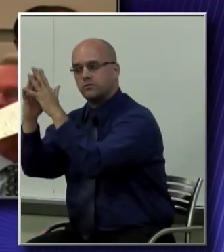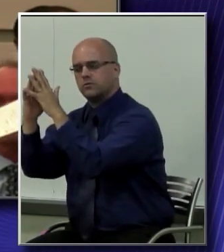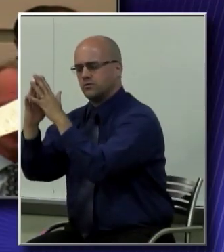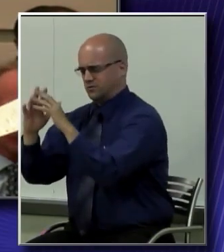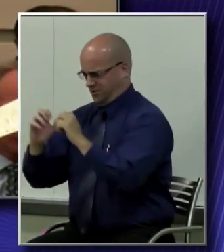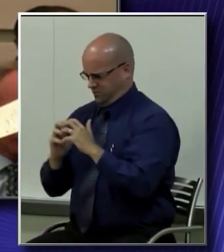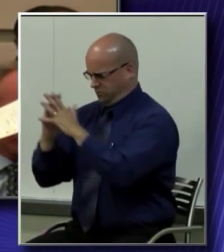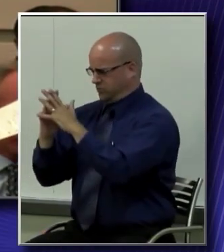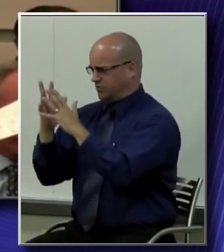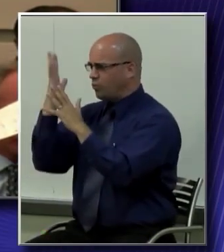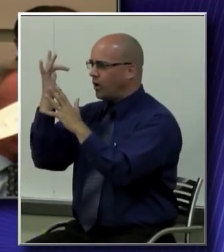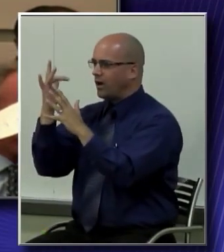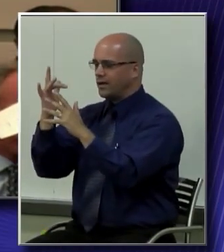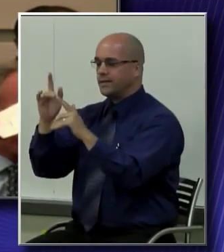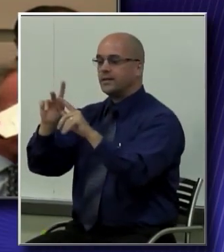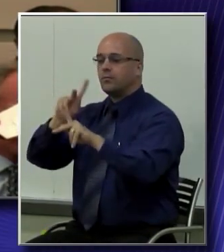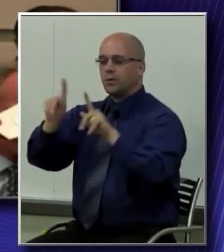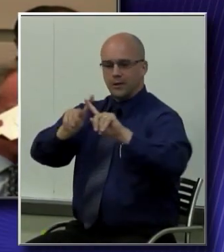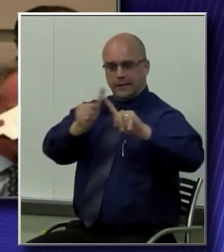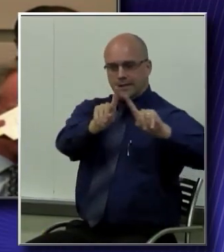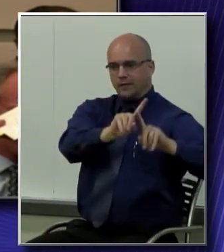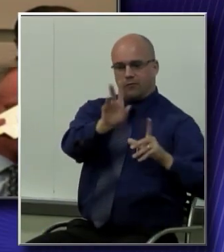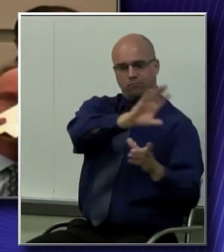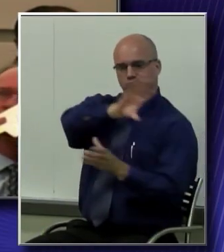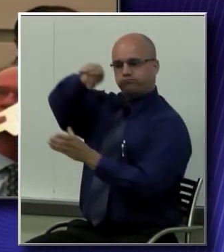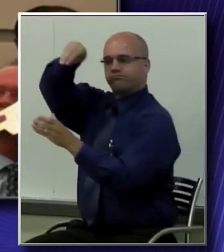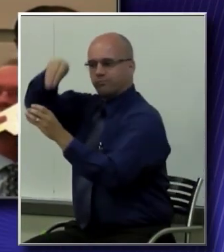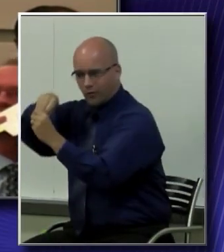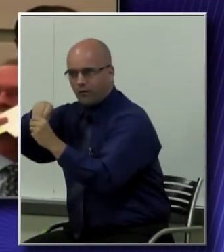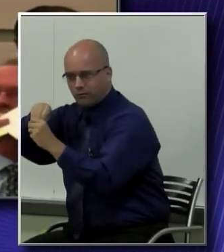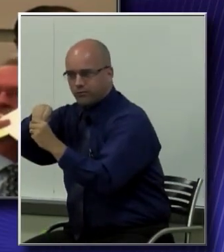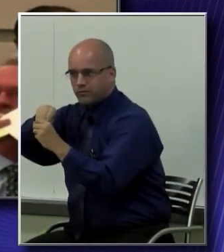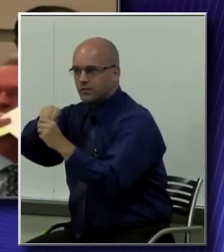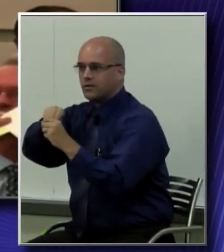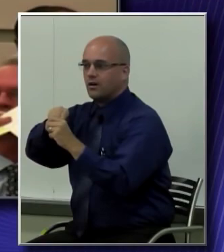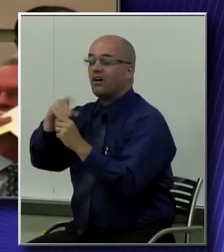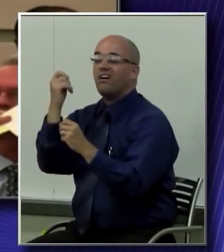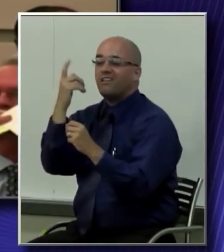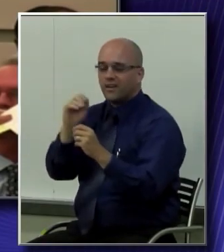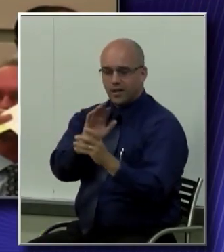strength in diversity. A little bit of everything is covered.